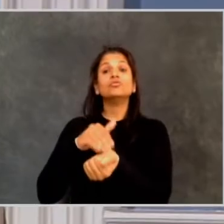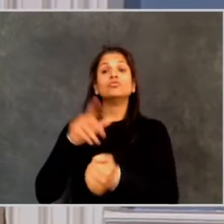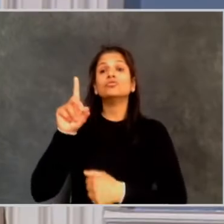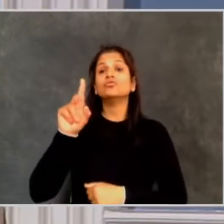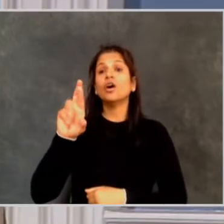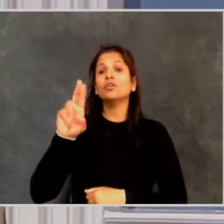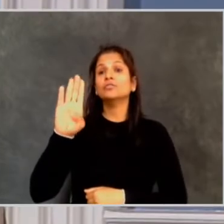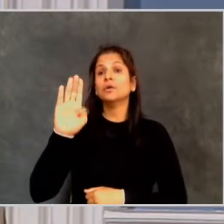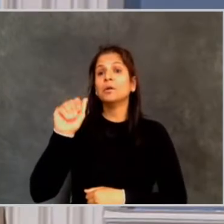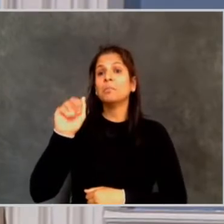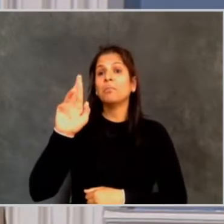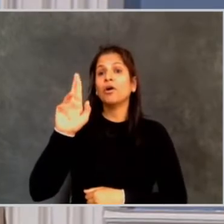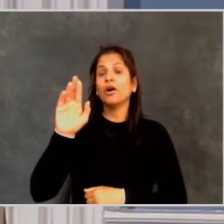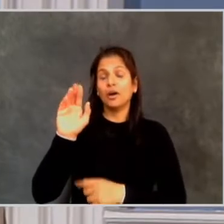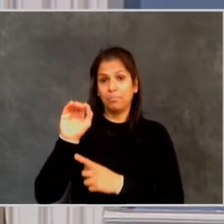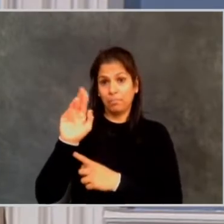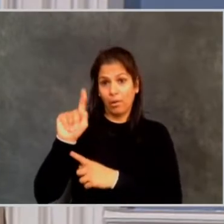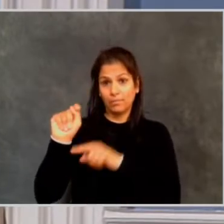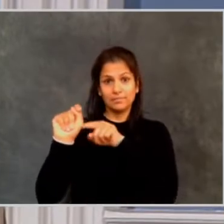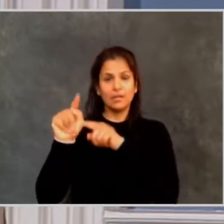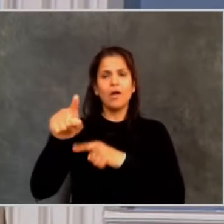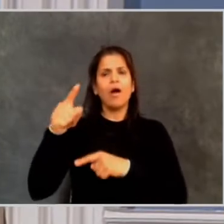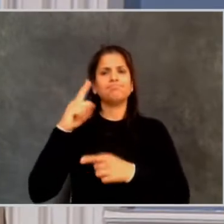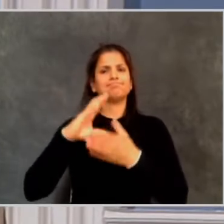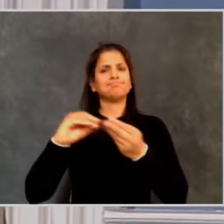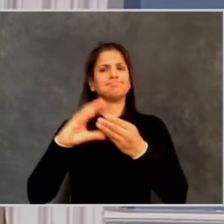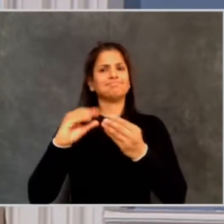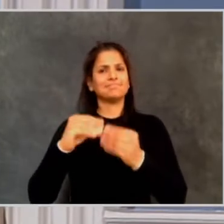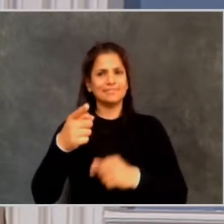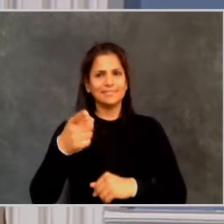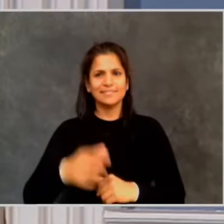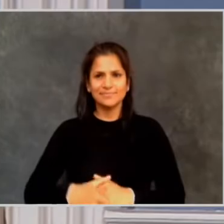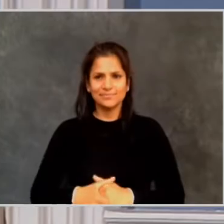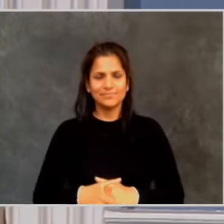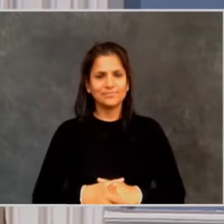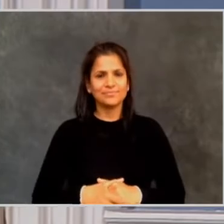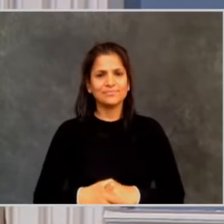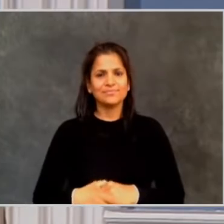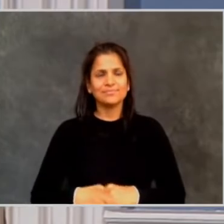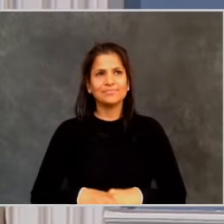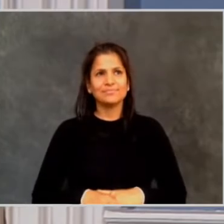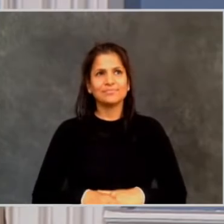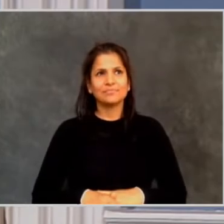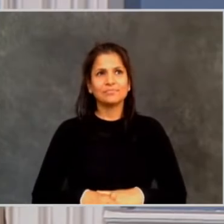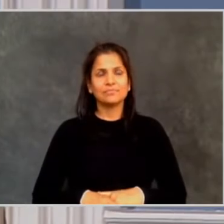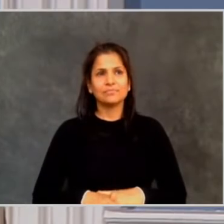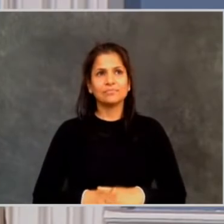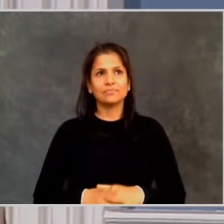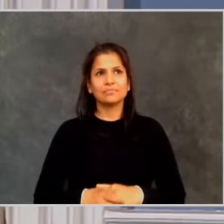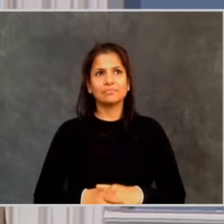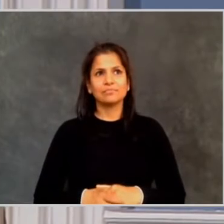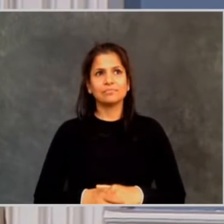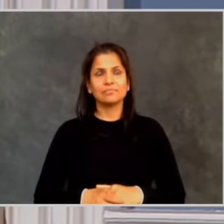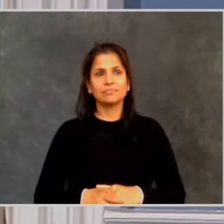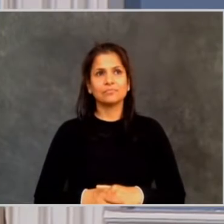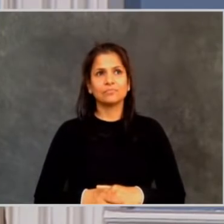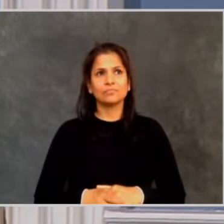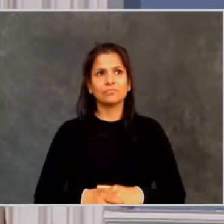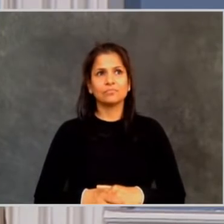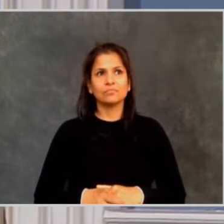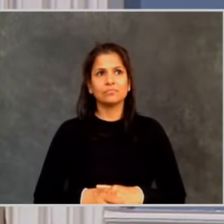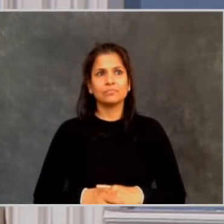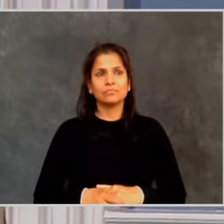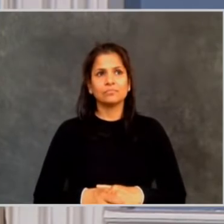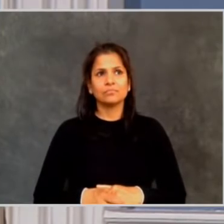the beginning, have engaged our partners both in the healthcare delivery system, hospitals, ambulatory centers, but